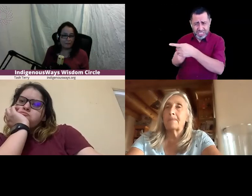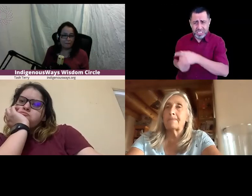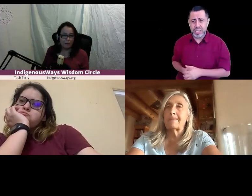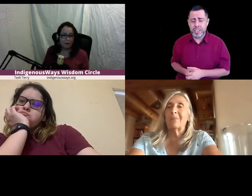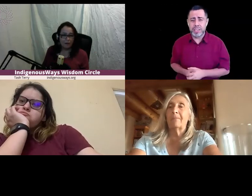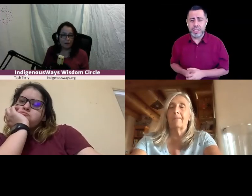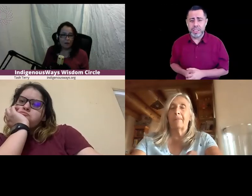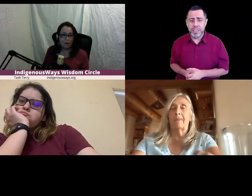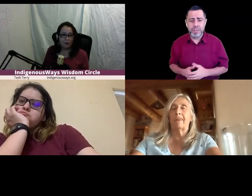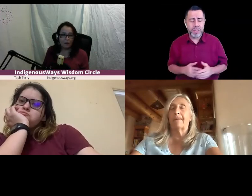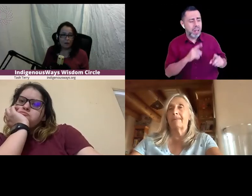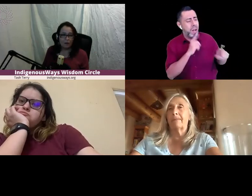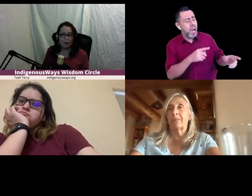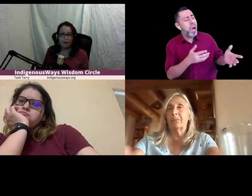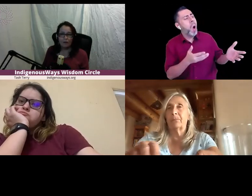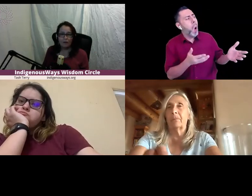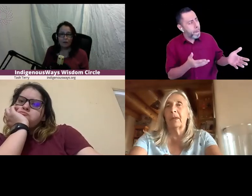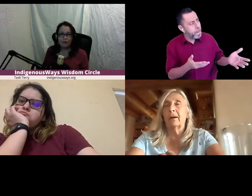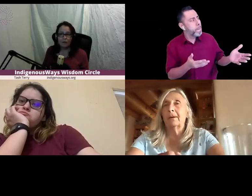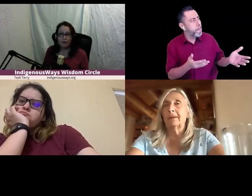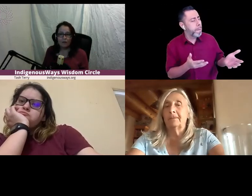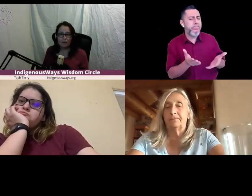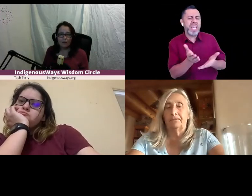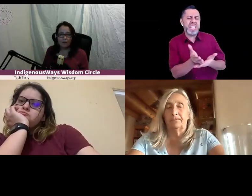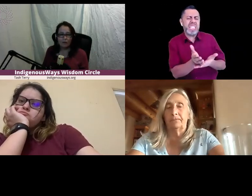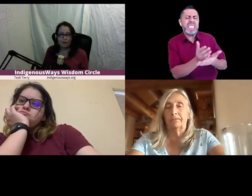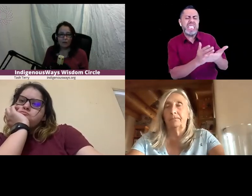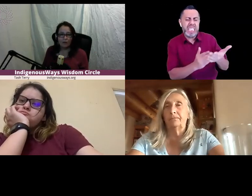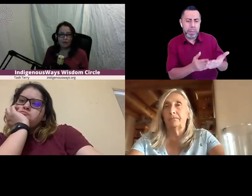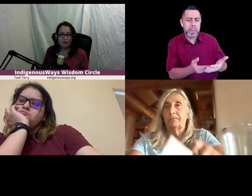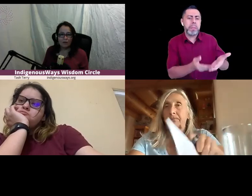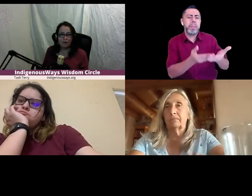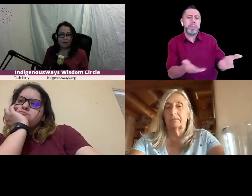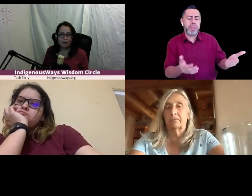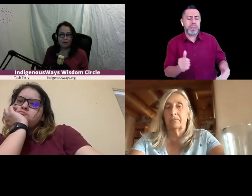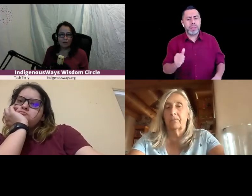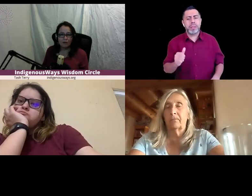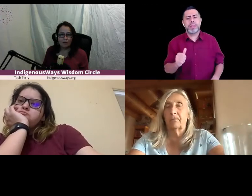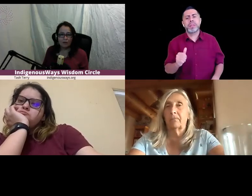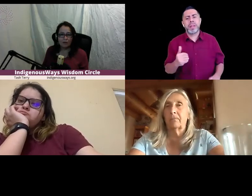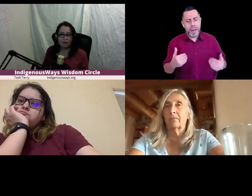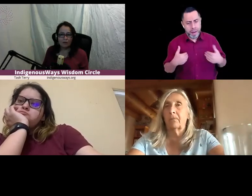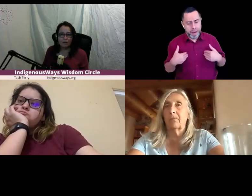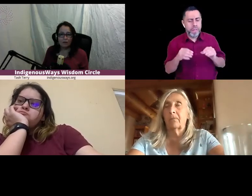So we do get some of our supplies from our office, and it gets